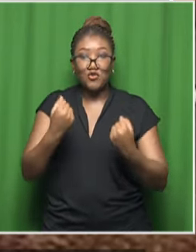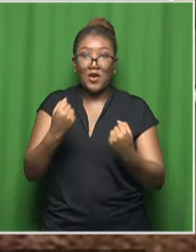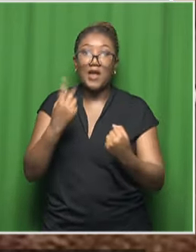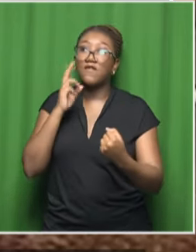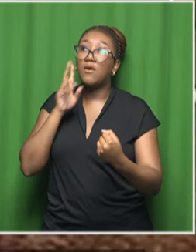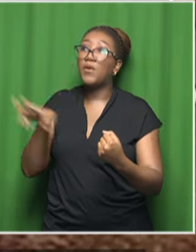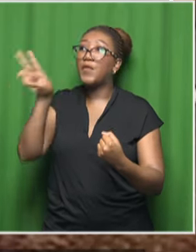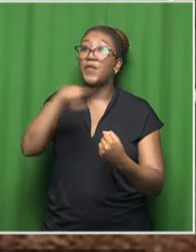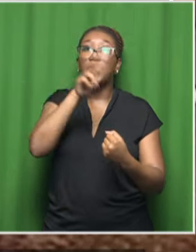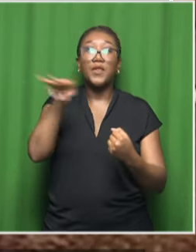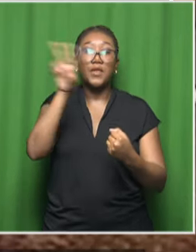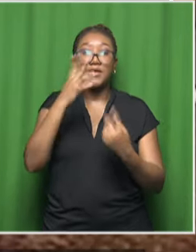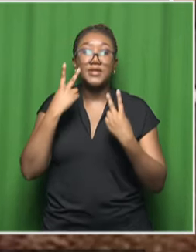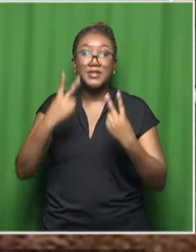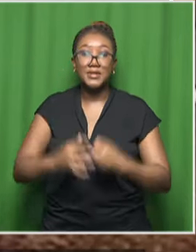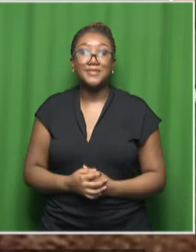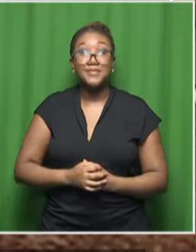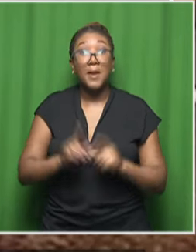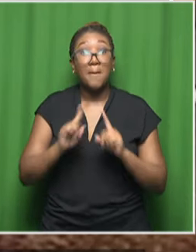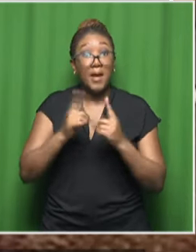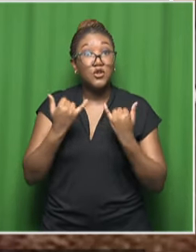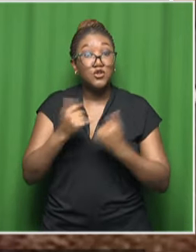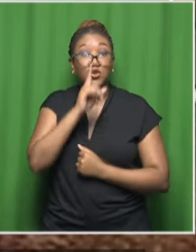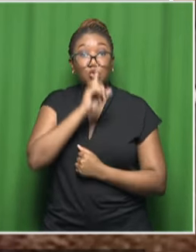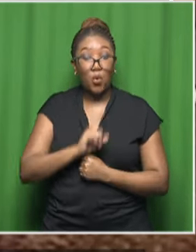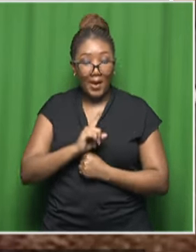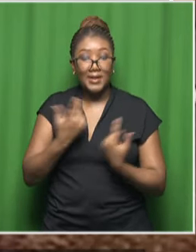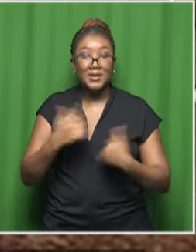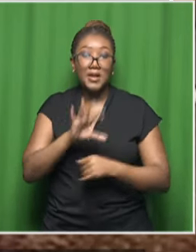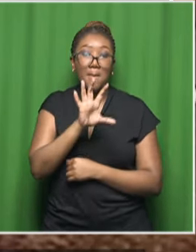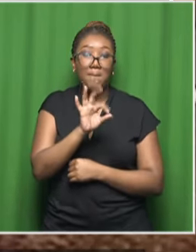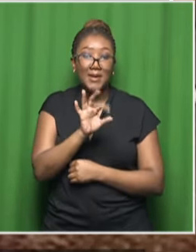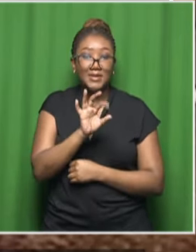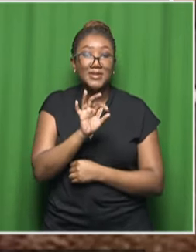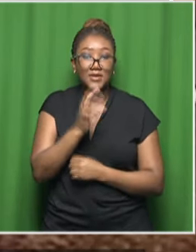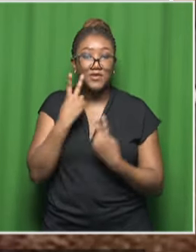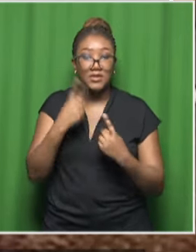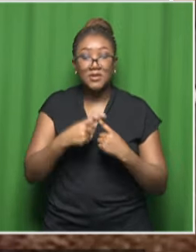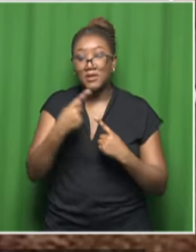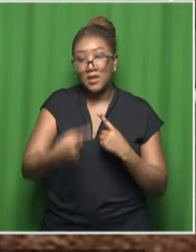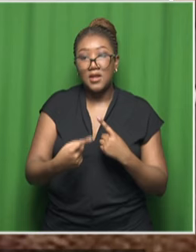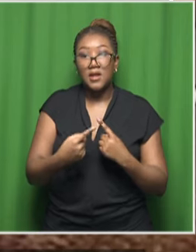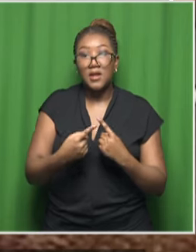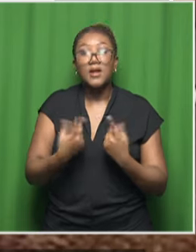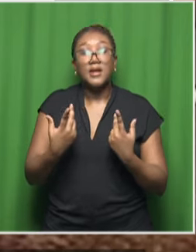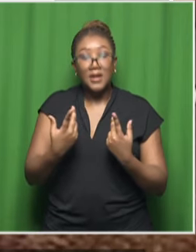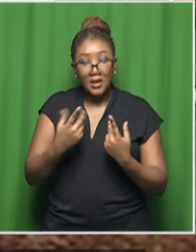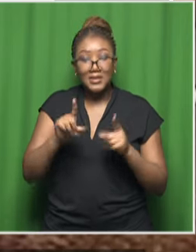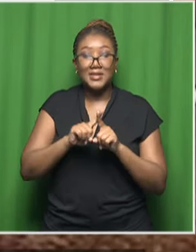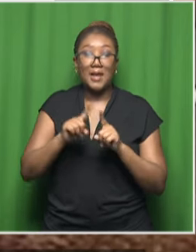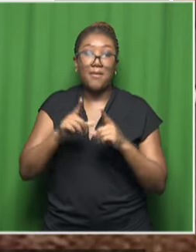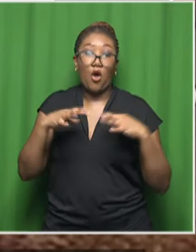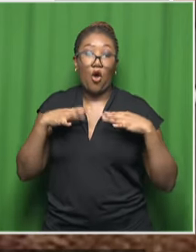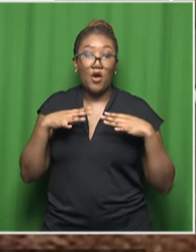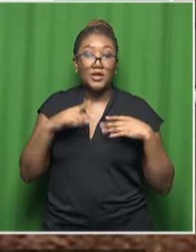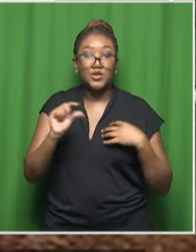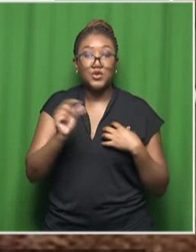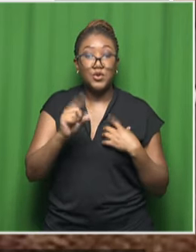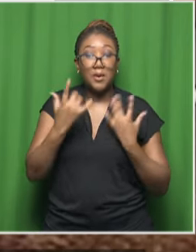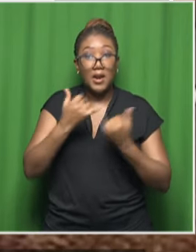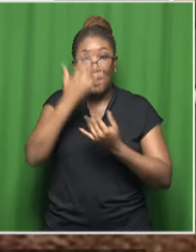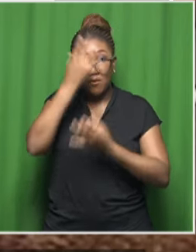views. All right, just from there, it's pretty quiet Monday morning. We're squeezed between a weekend and a public holiday. Just want to remind you about this,